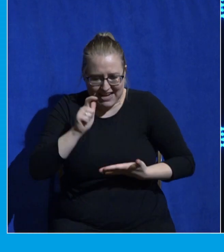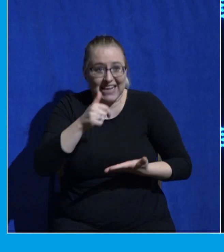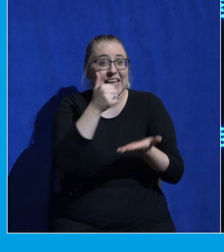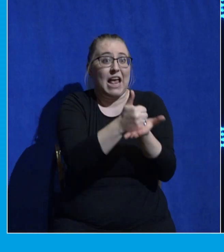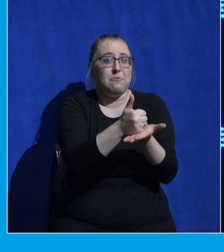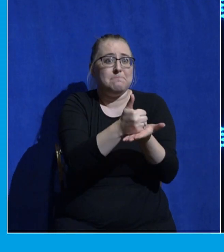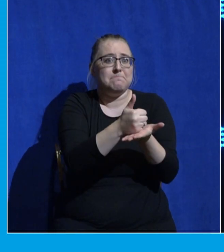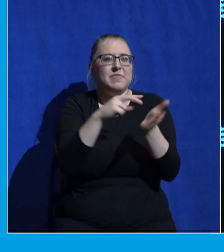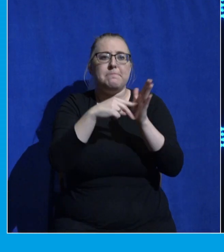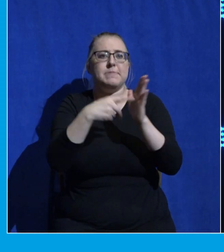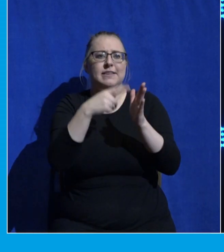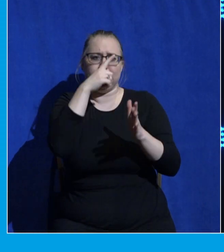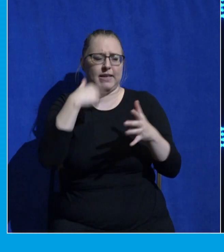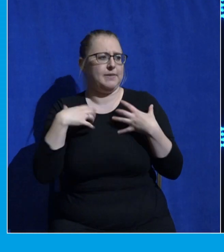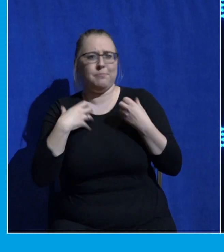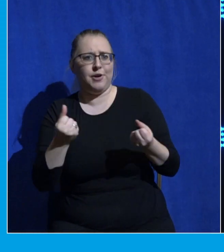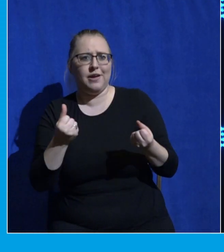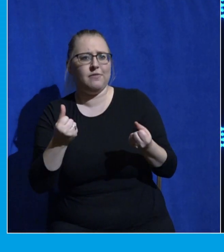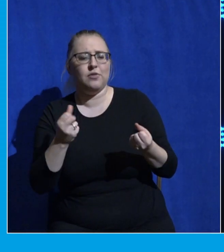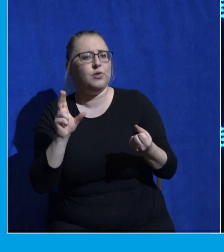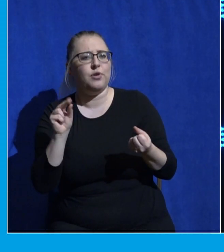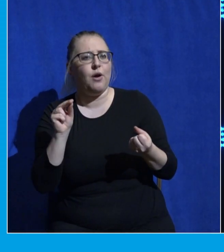sign of foolishness.